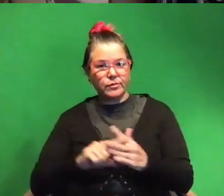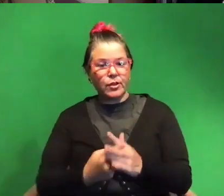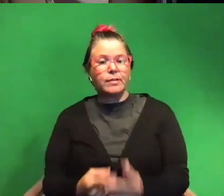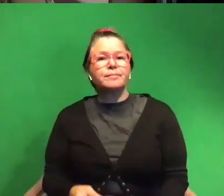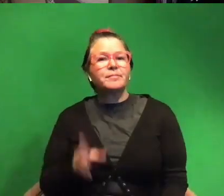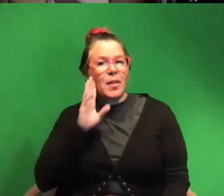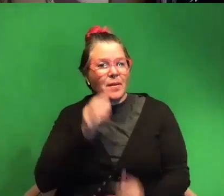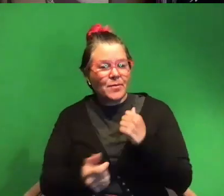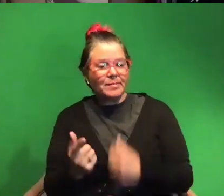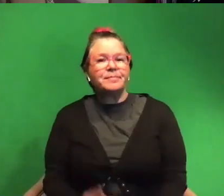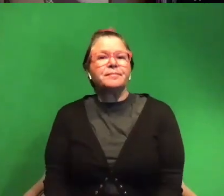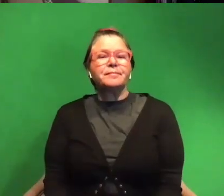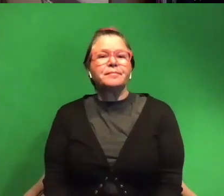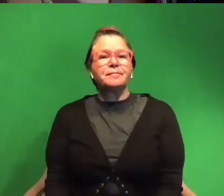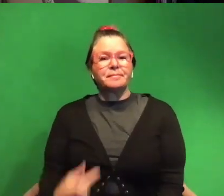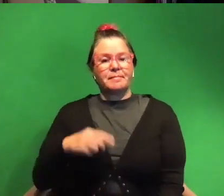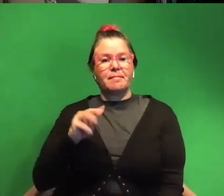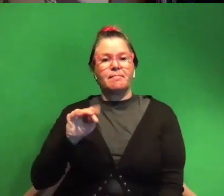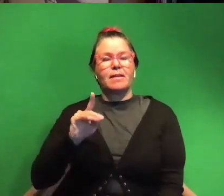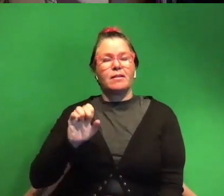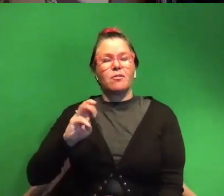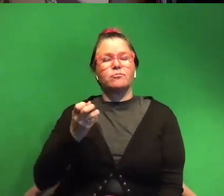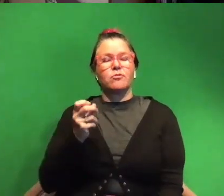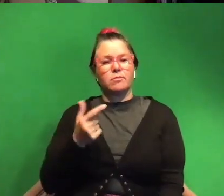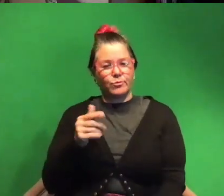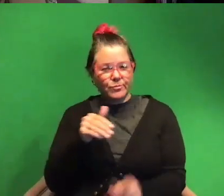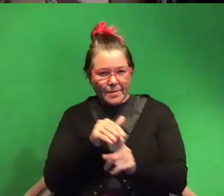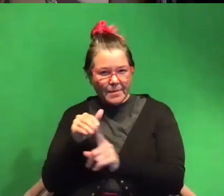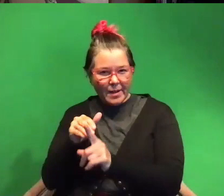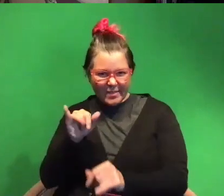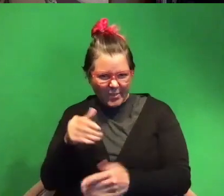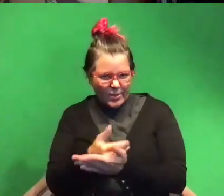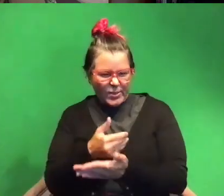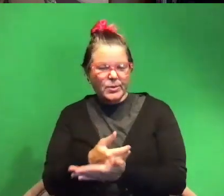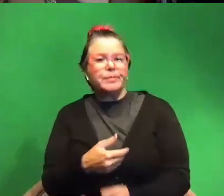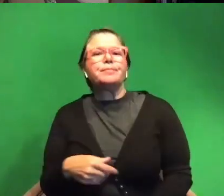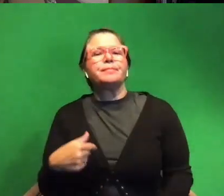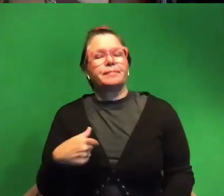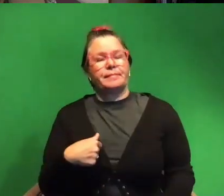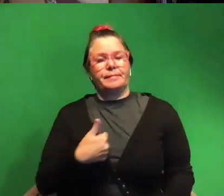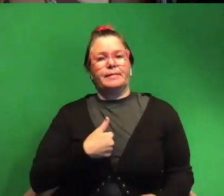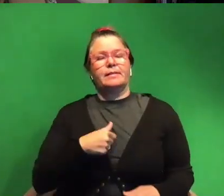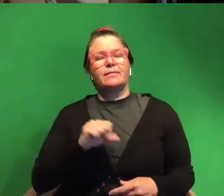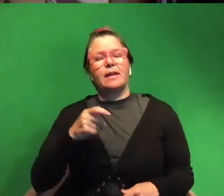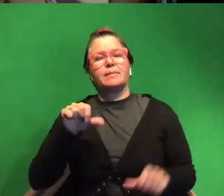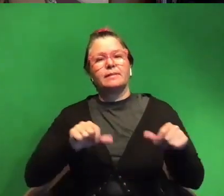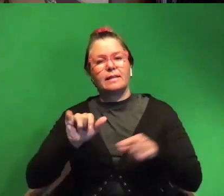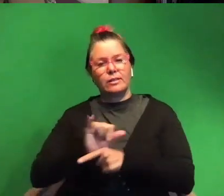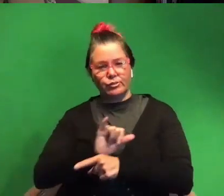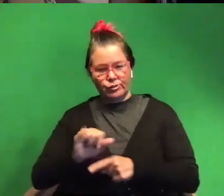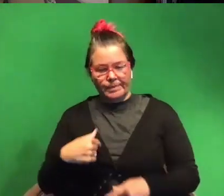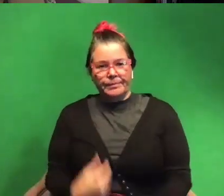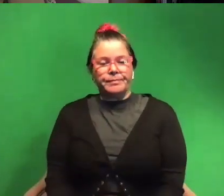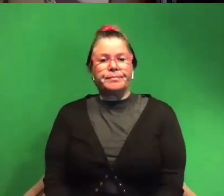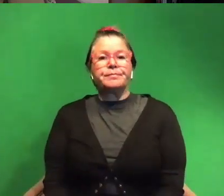So hi everyone, I'm Maddie Armstrong. Just to remind everyone, if you're new to the session, I'm the Skype Scientist intern.